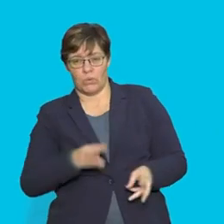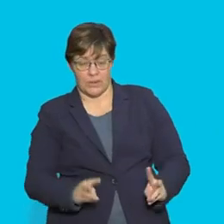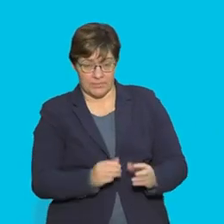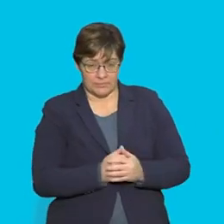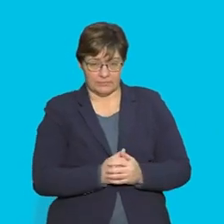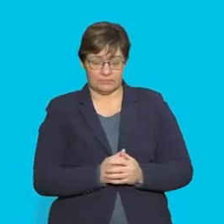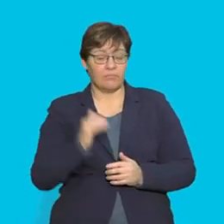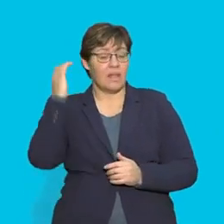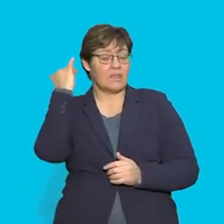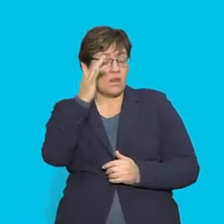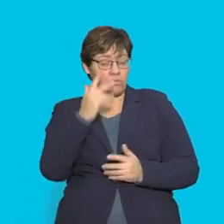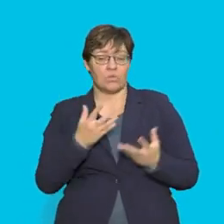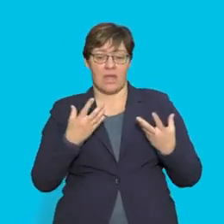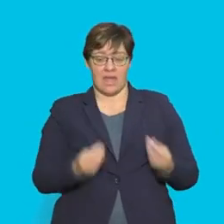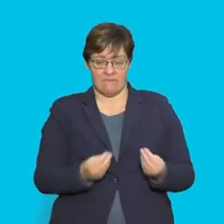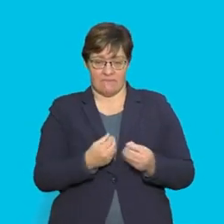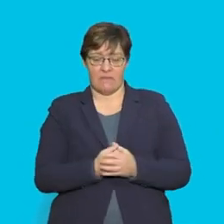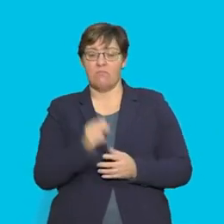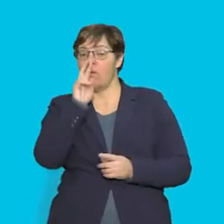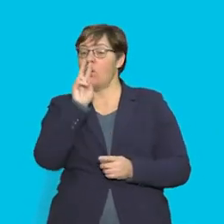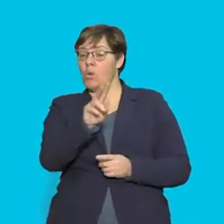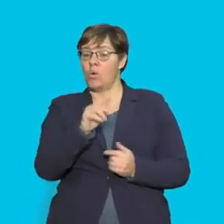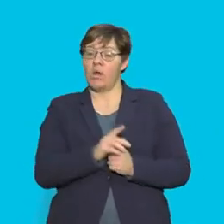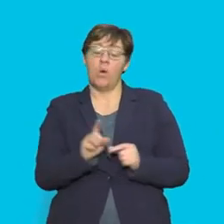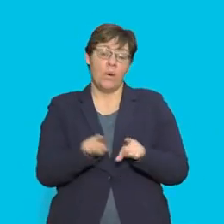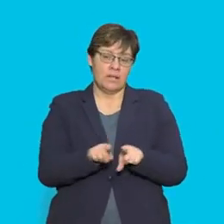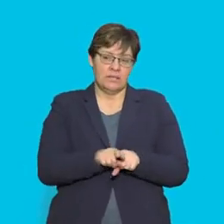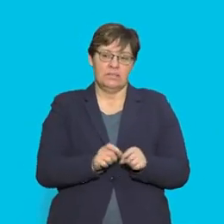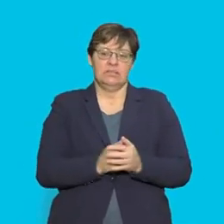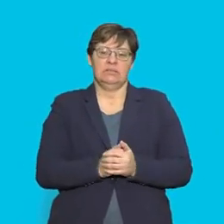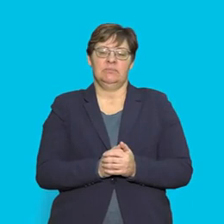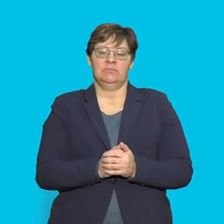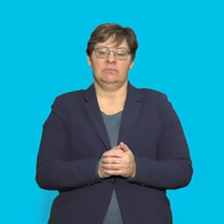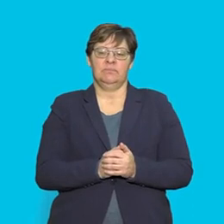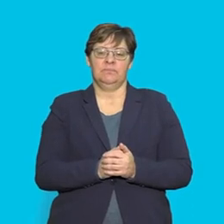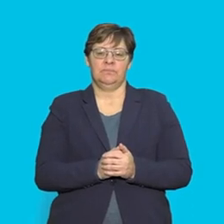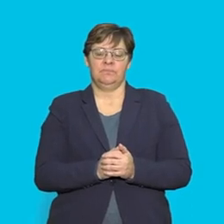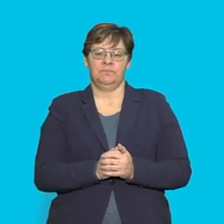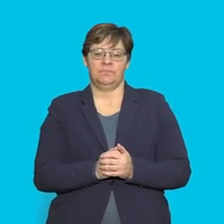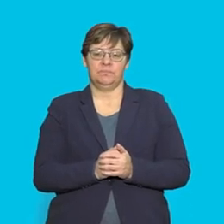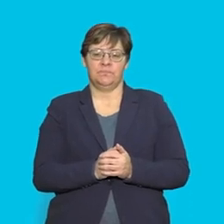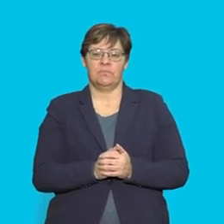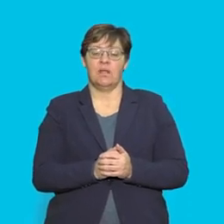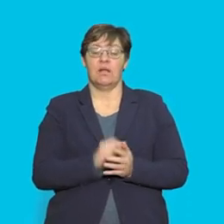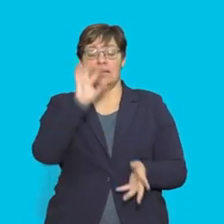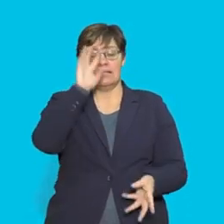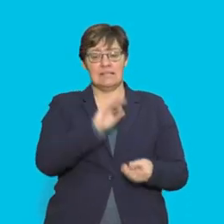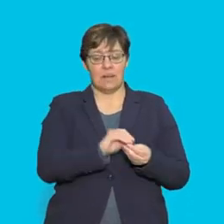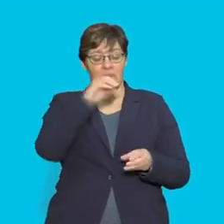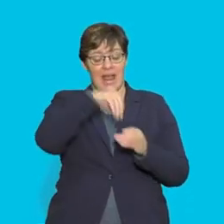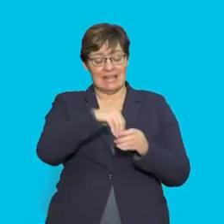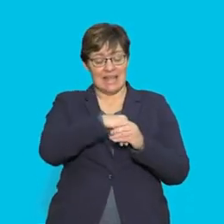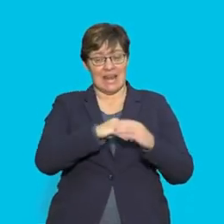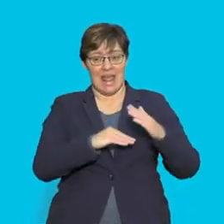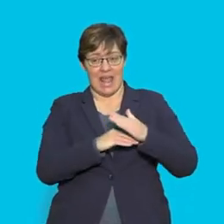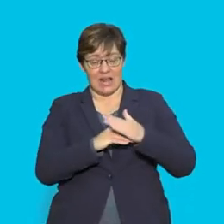So the theorems that we have, which I'm going to look at, also the converses of them, is the sum